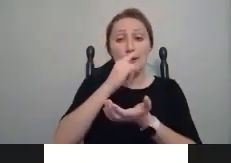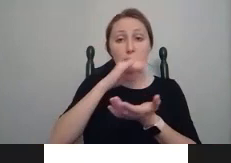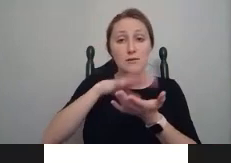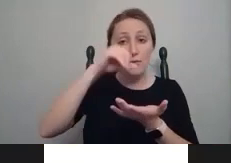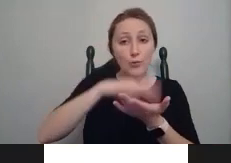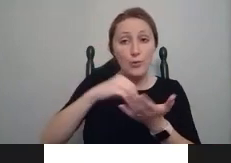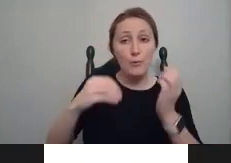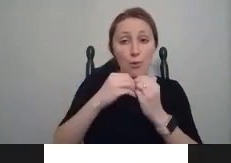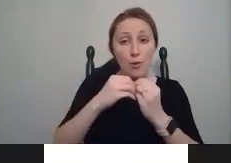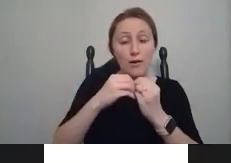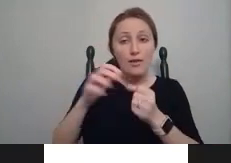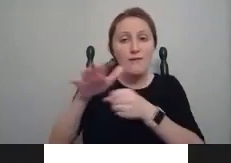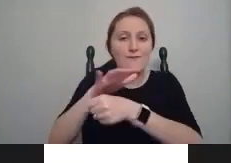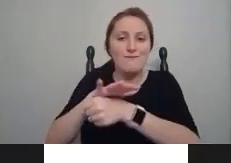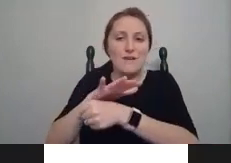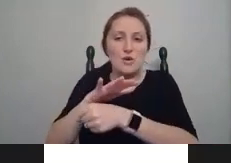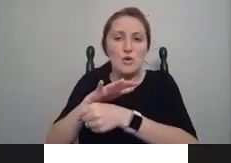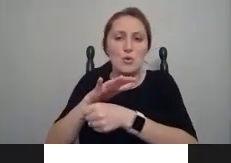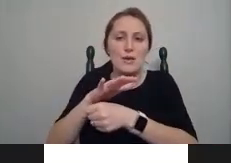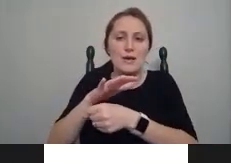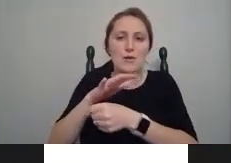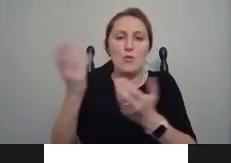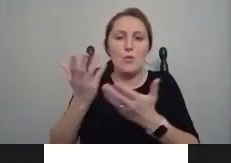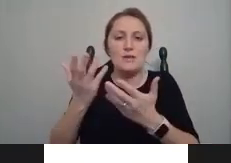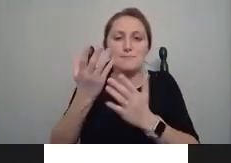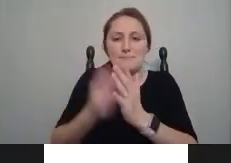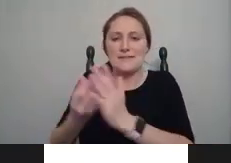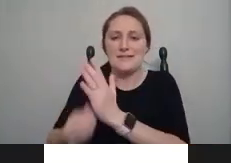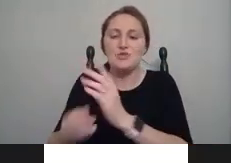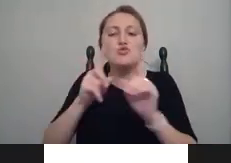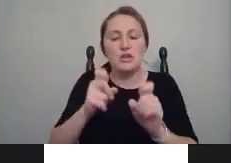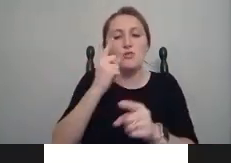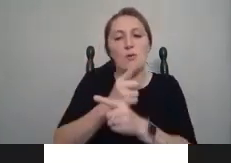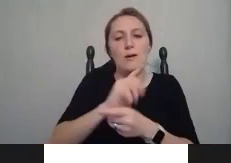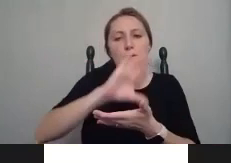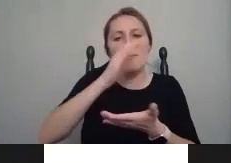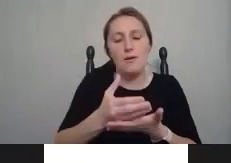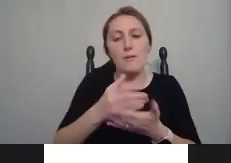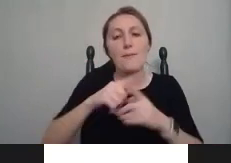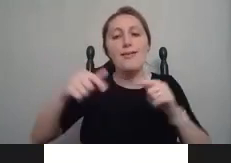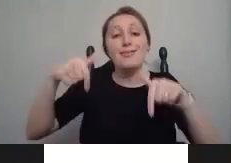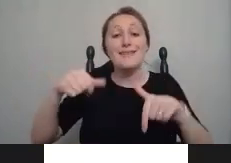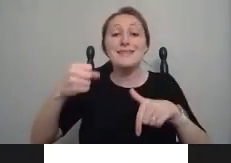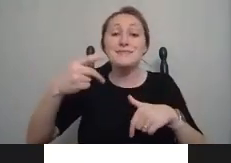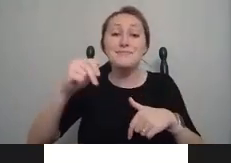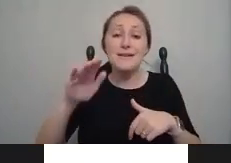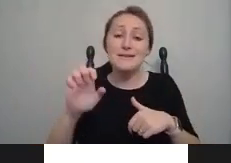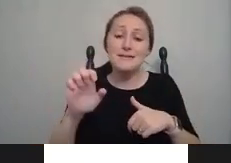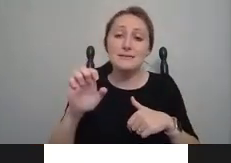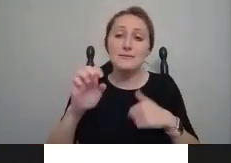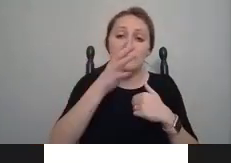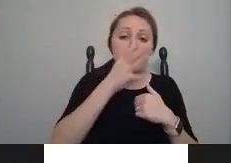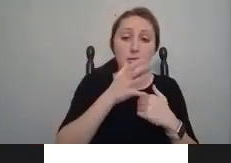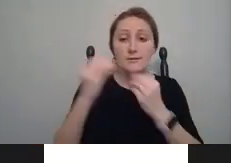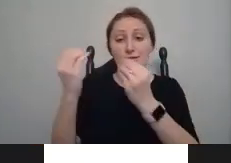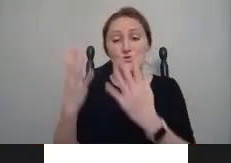fill in the gaps, then you're testing just the right amount. But in this space, like, teachers, parents and teachers have